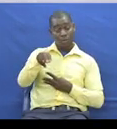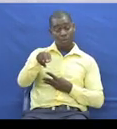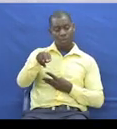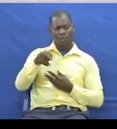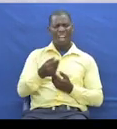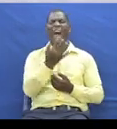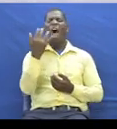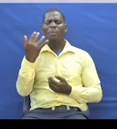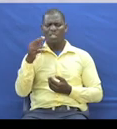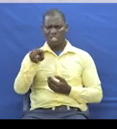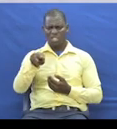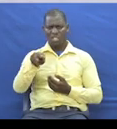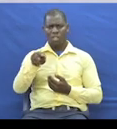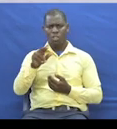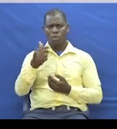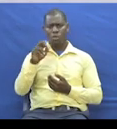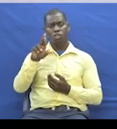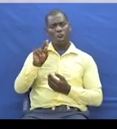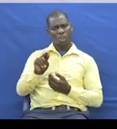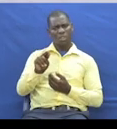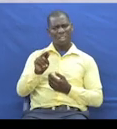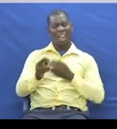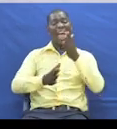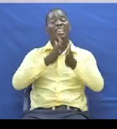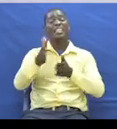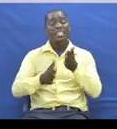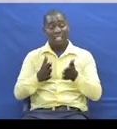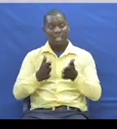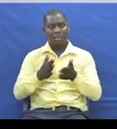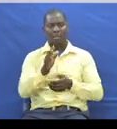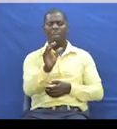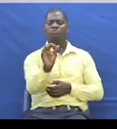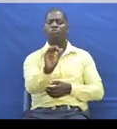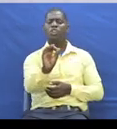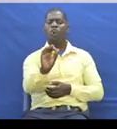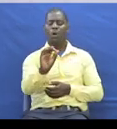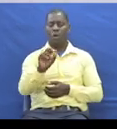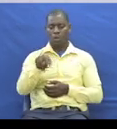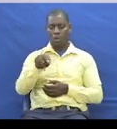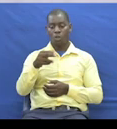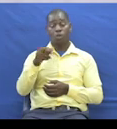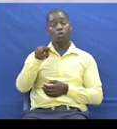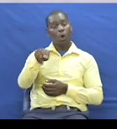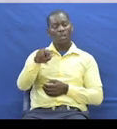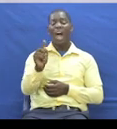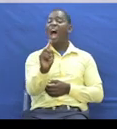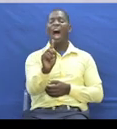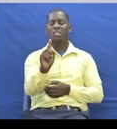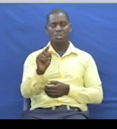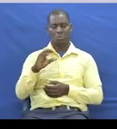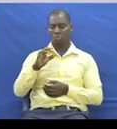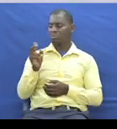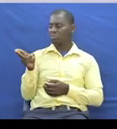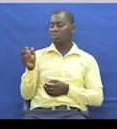And how many neutrons? The neutrons are the one being indicated by 0. 0 means is neutral, has no charge. We say that